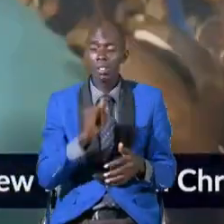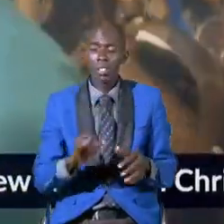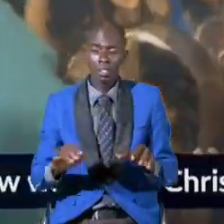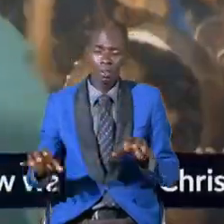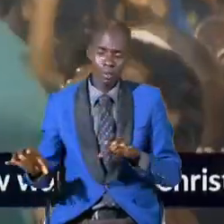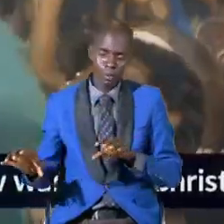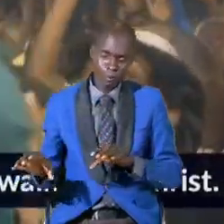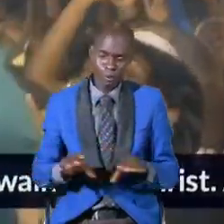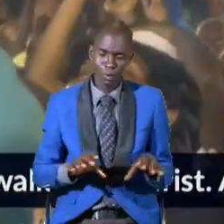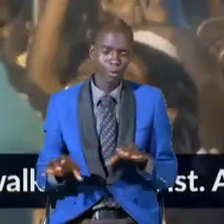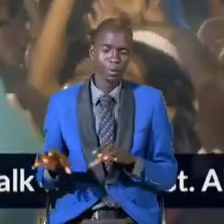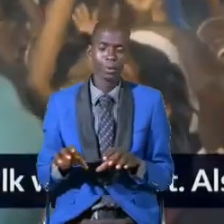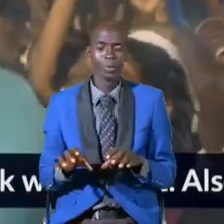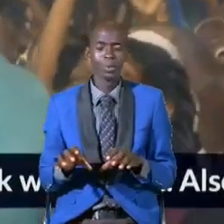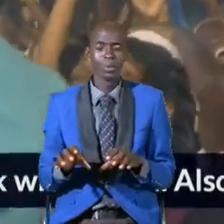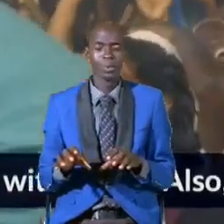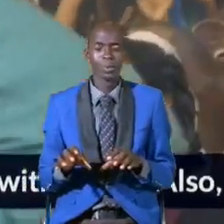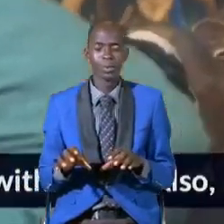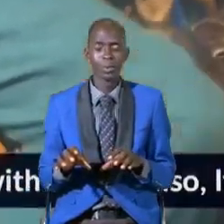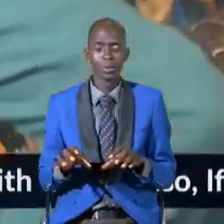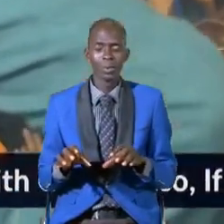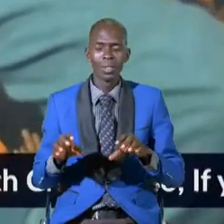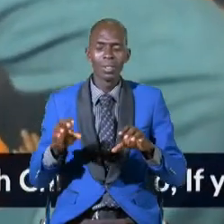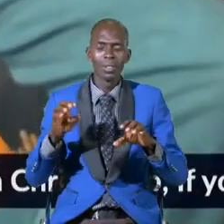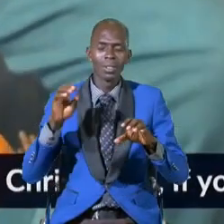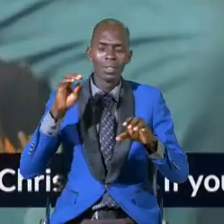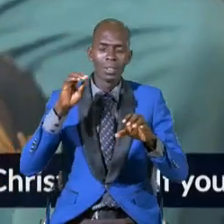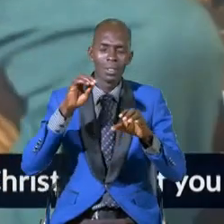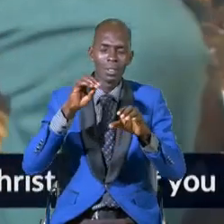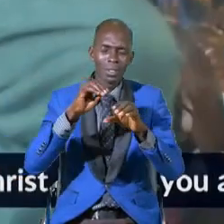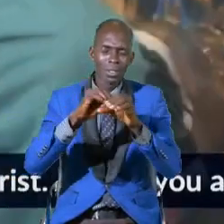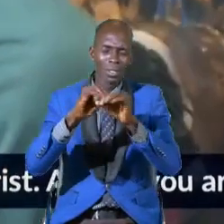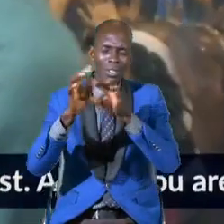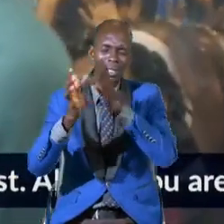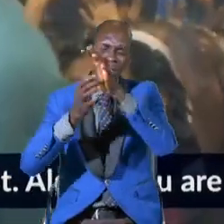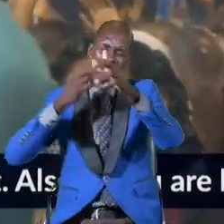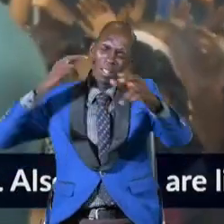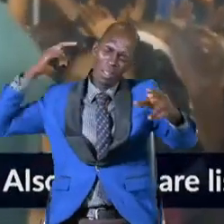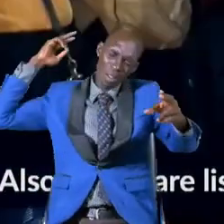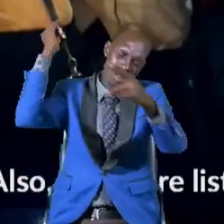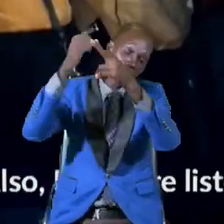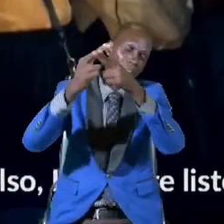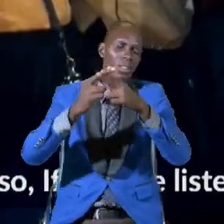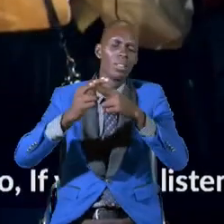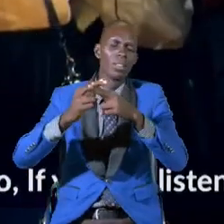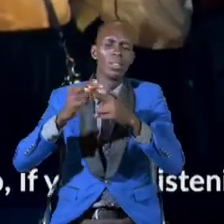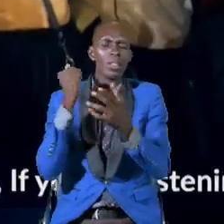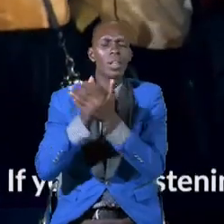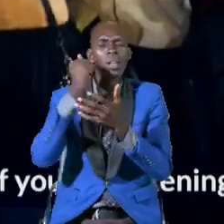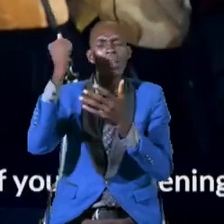done. In Jesus' name I pray.